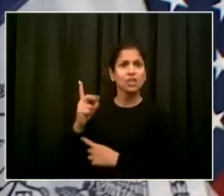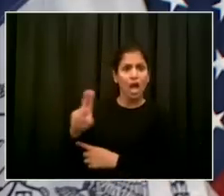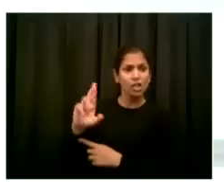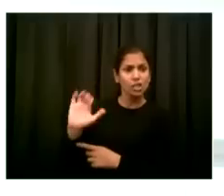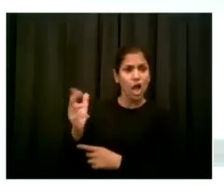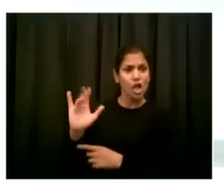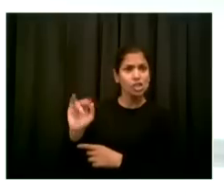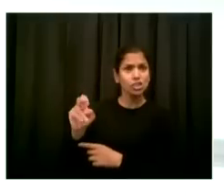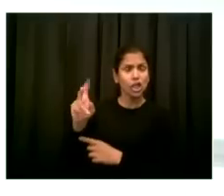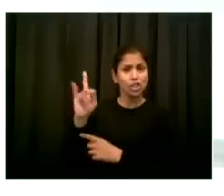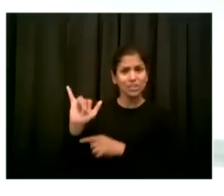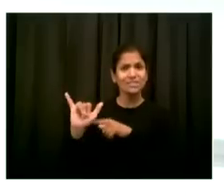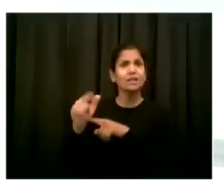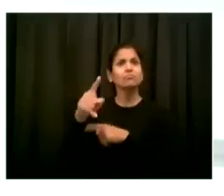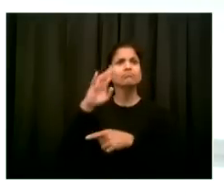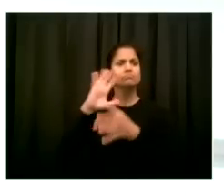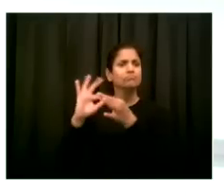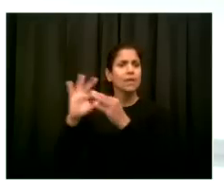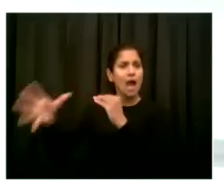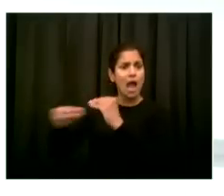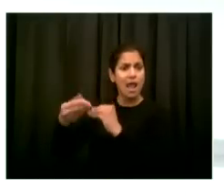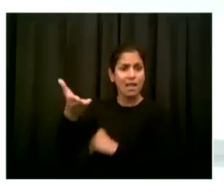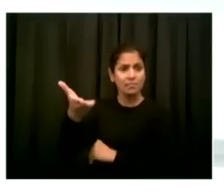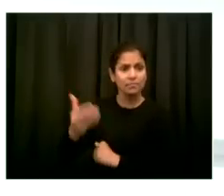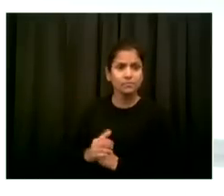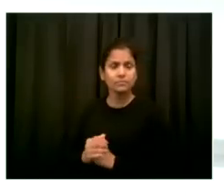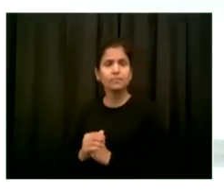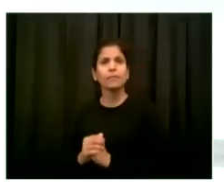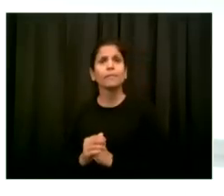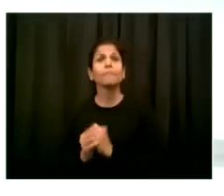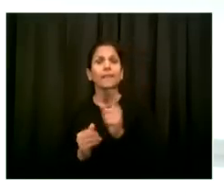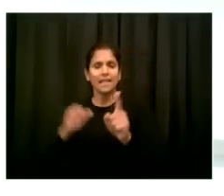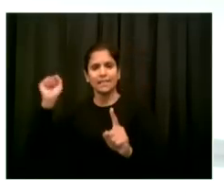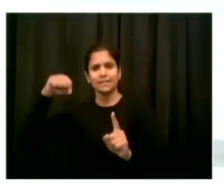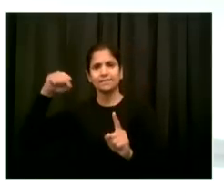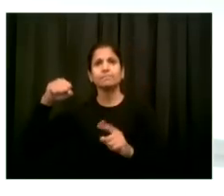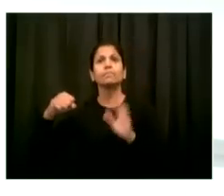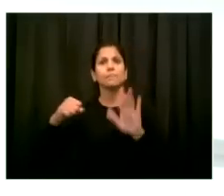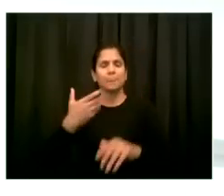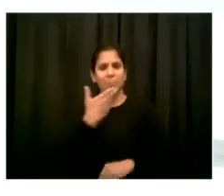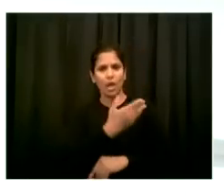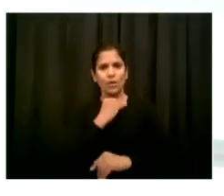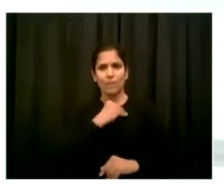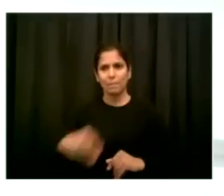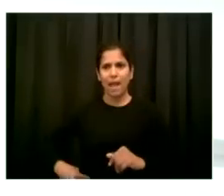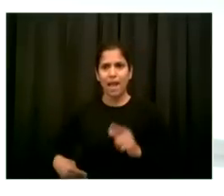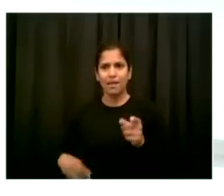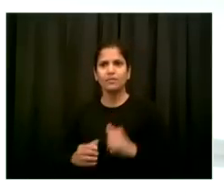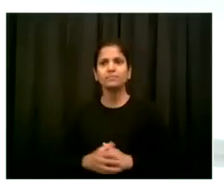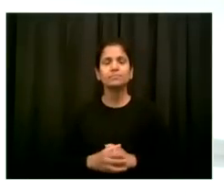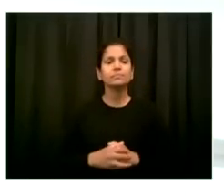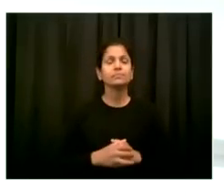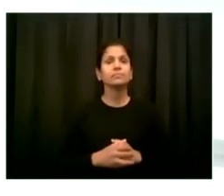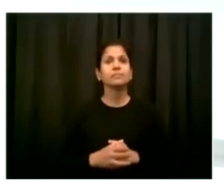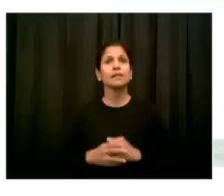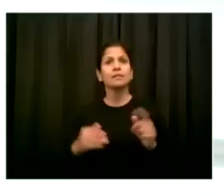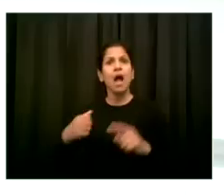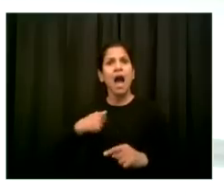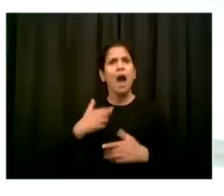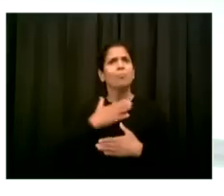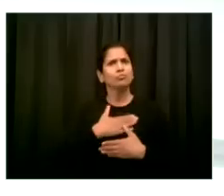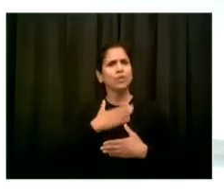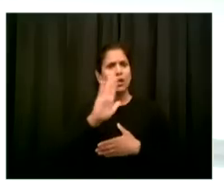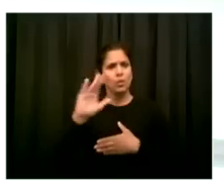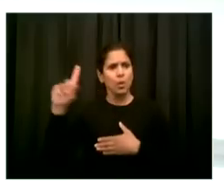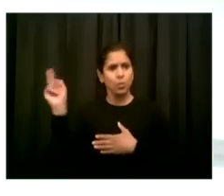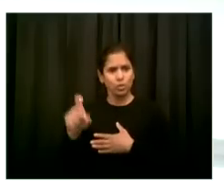Yes, sir. Thank you. And thanks for the question, which allows us to yes, reinforce some of the facts for the